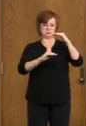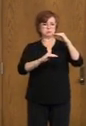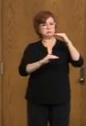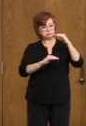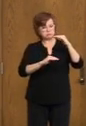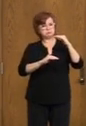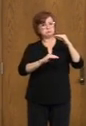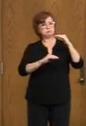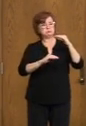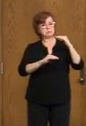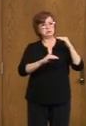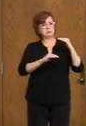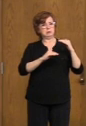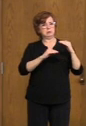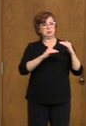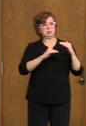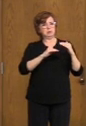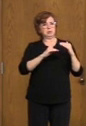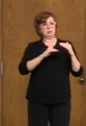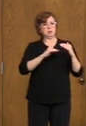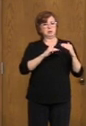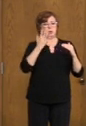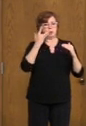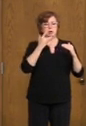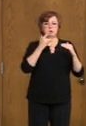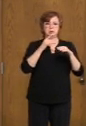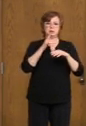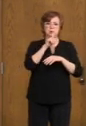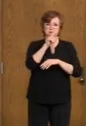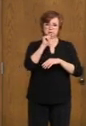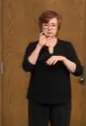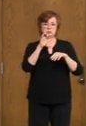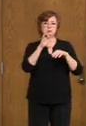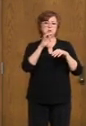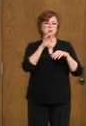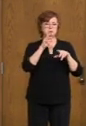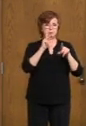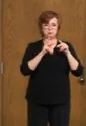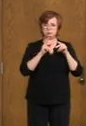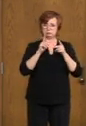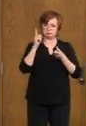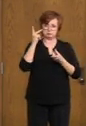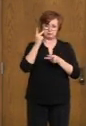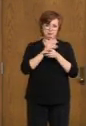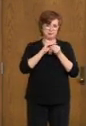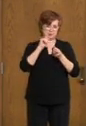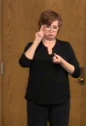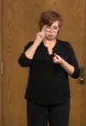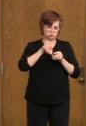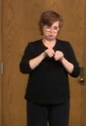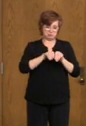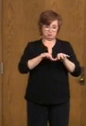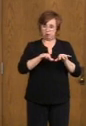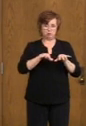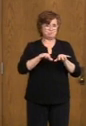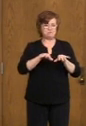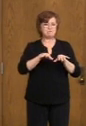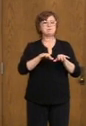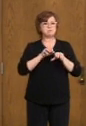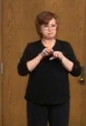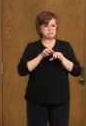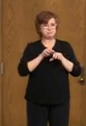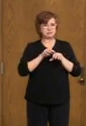this province that have done a very good job at ensuring that COVID-19 has not entered, and where it has entered has